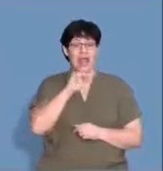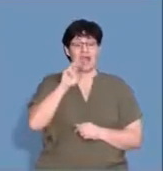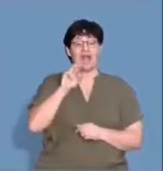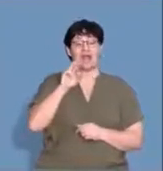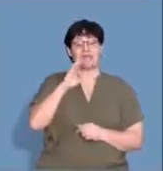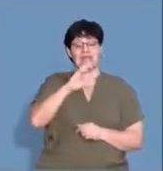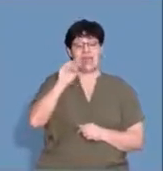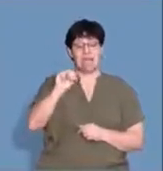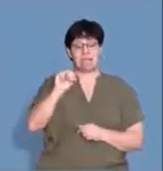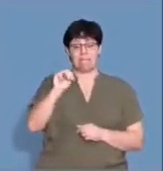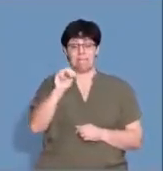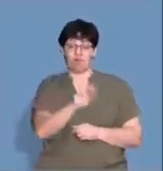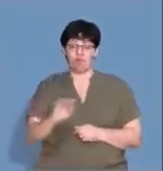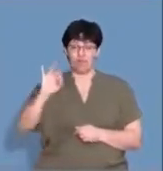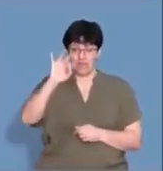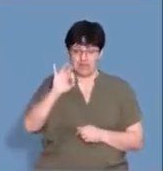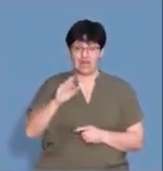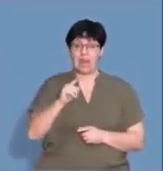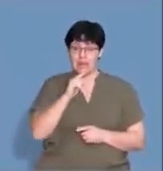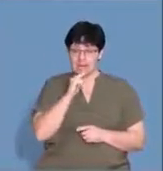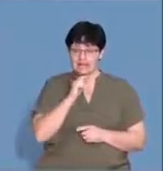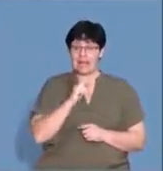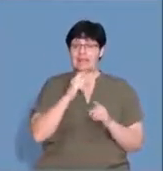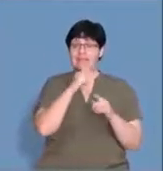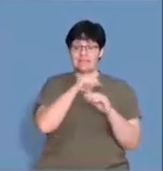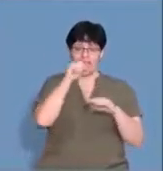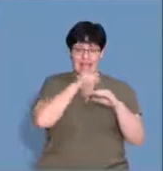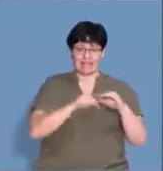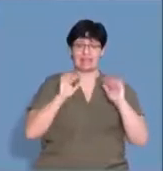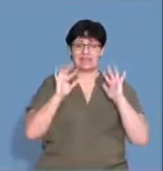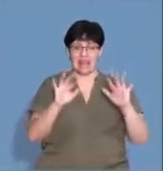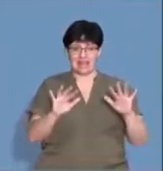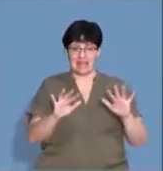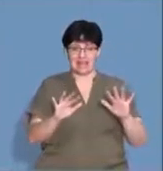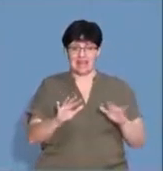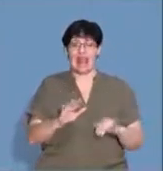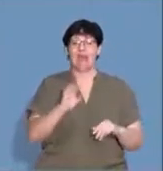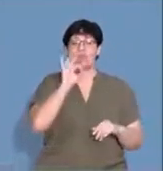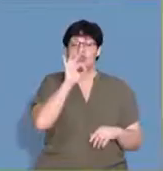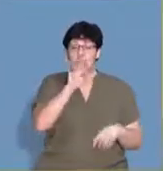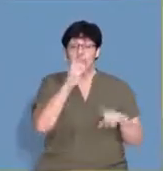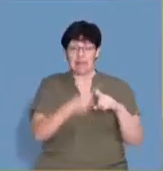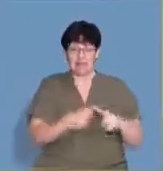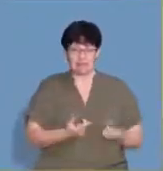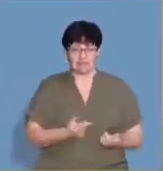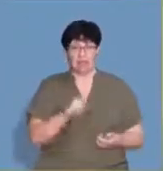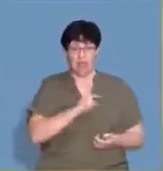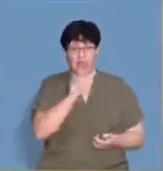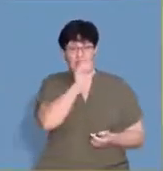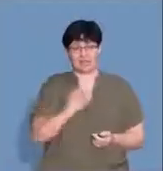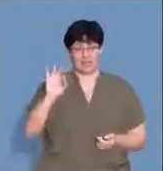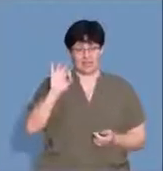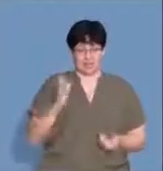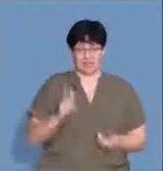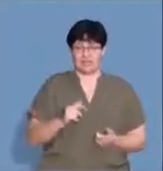I actually need to divide it by 10, and I'm going to do this 3 times because it's cubed.